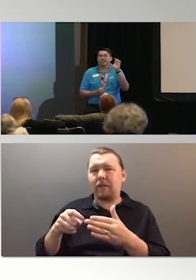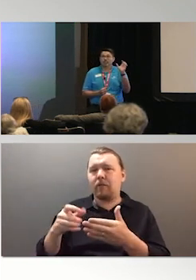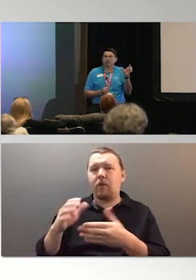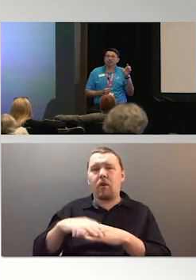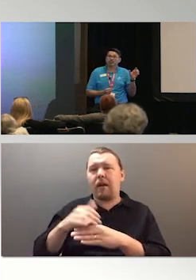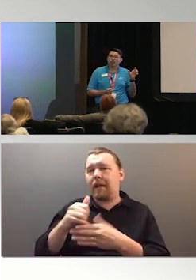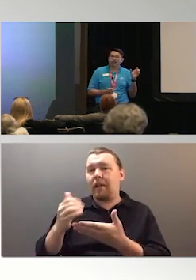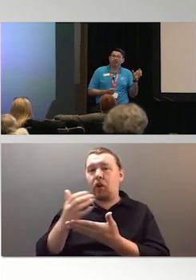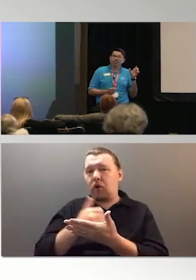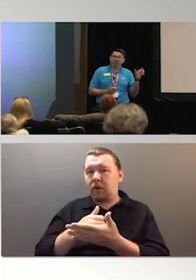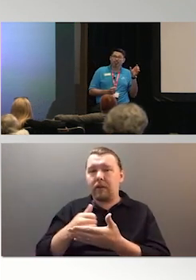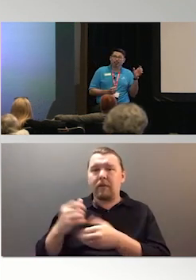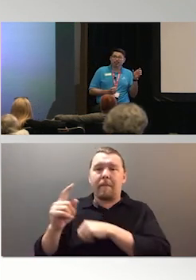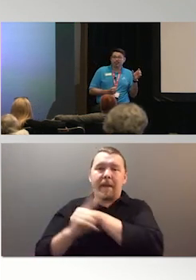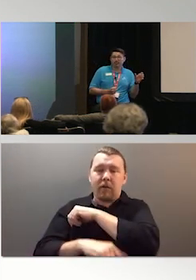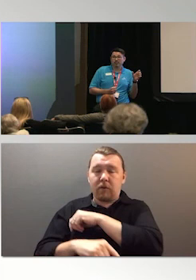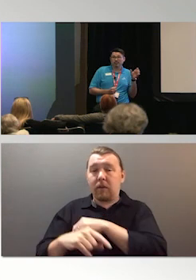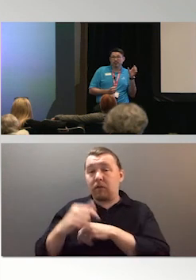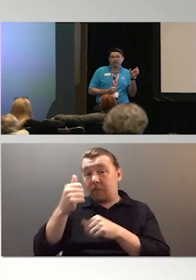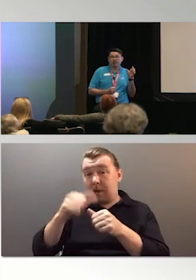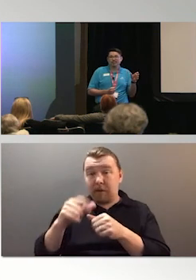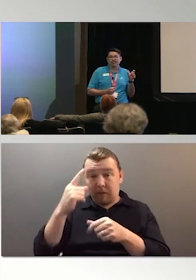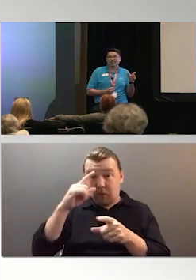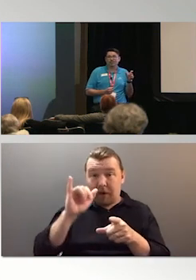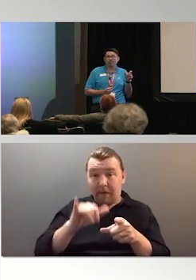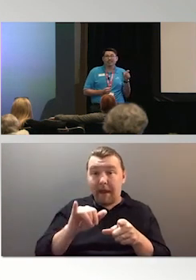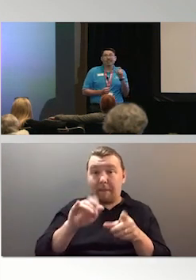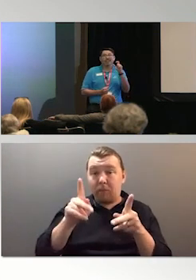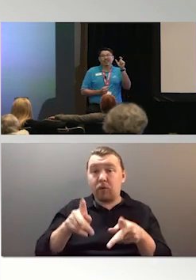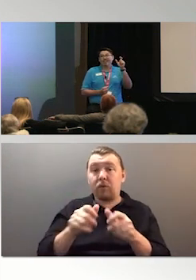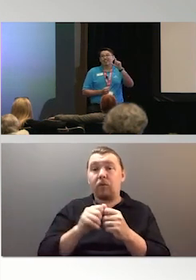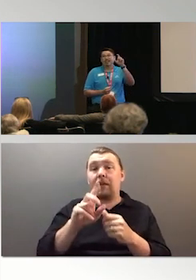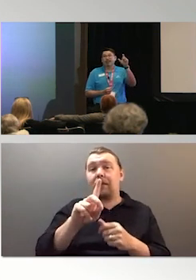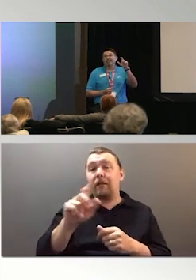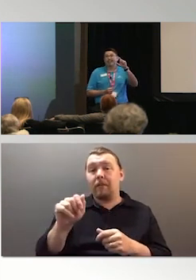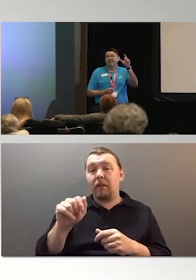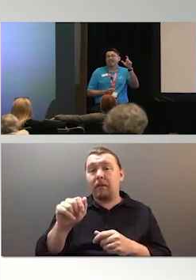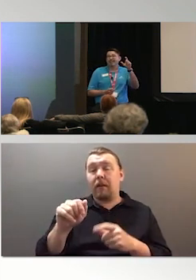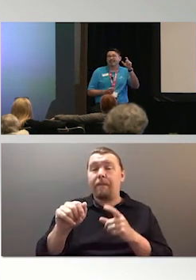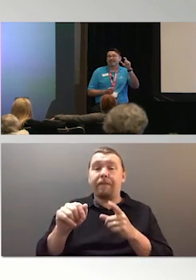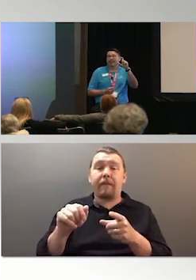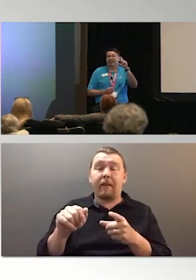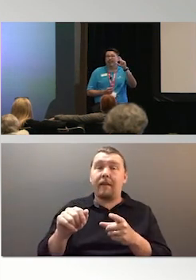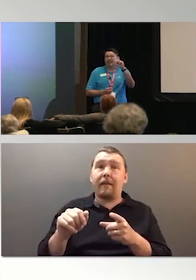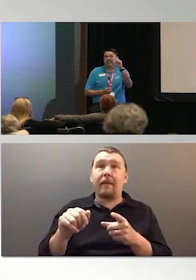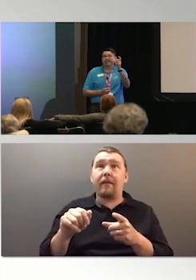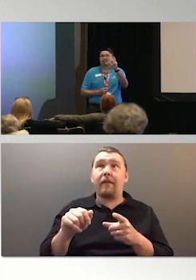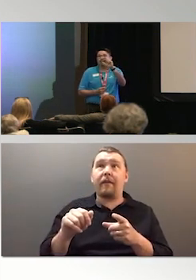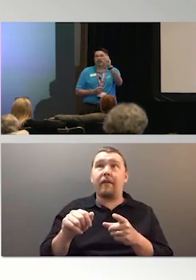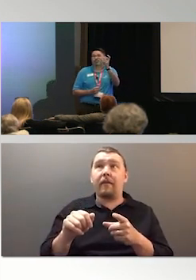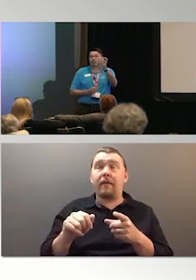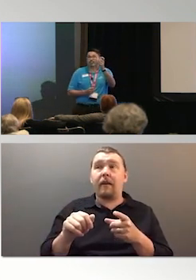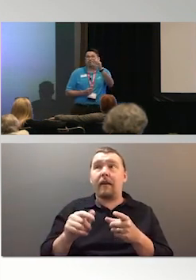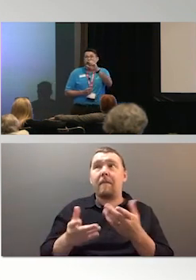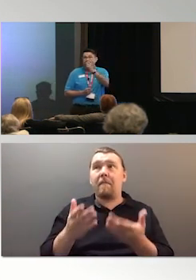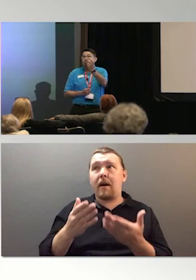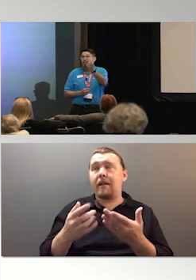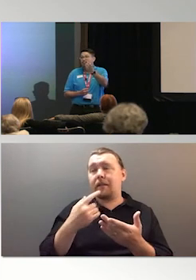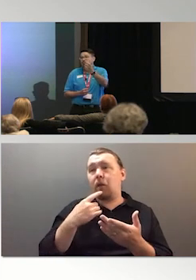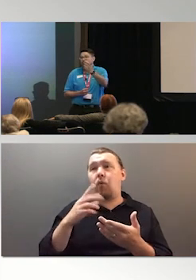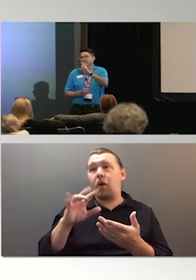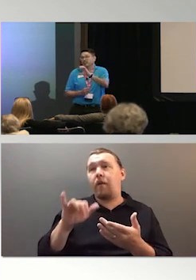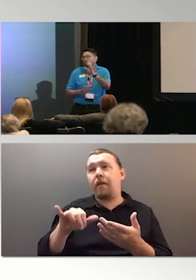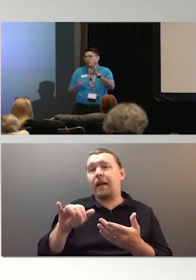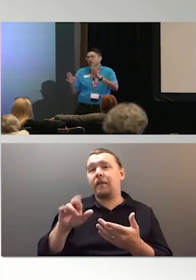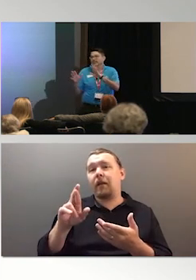it's, because remember, it's for the beneficiary, for that person with a disability, they might count that and as a resource and impact